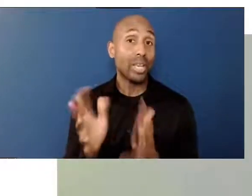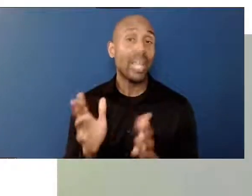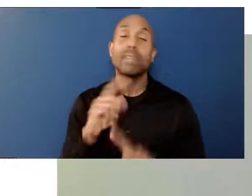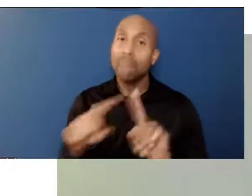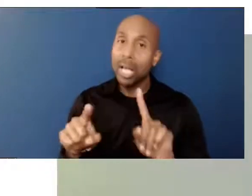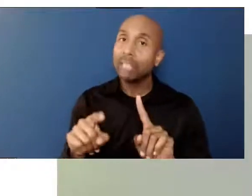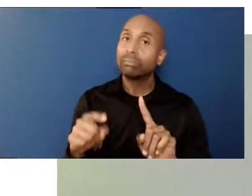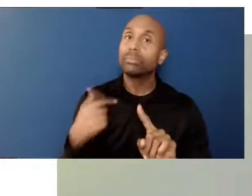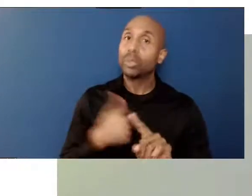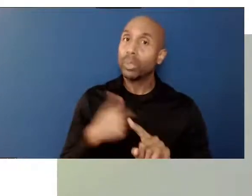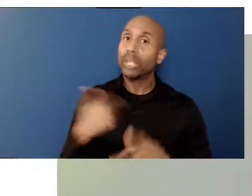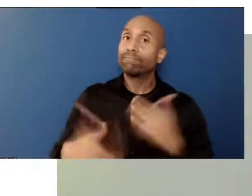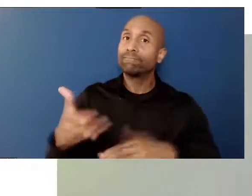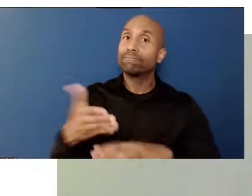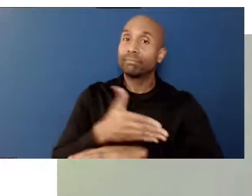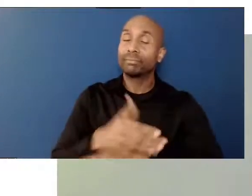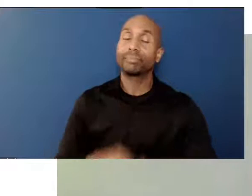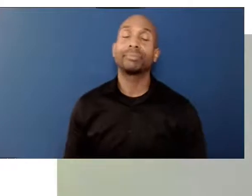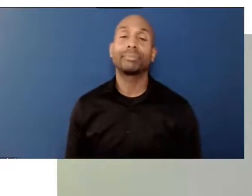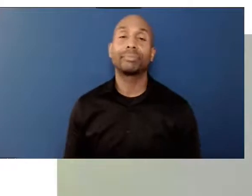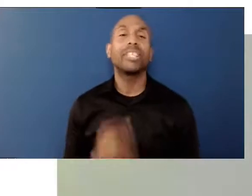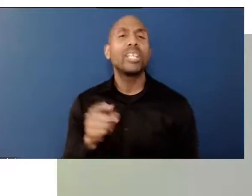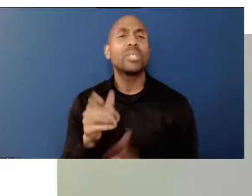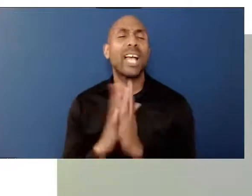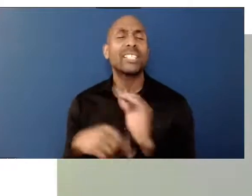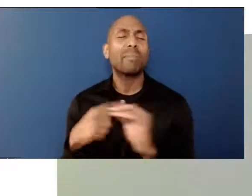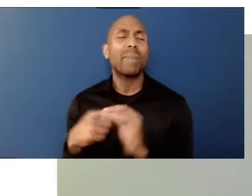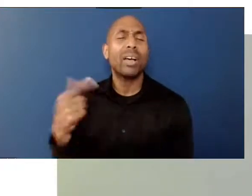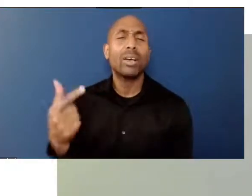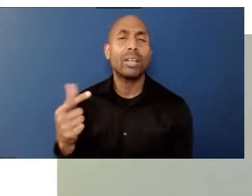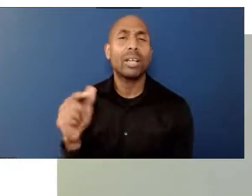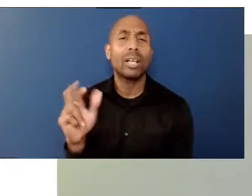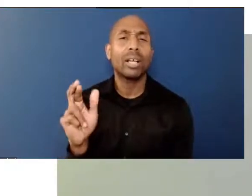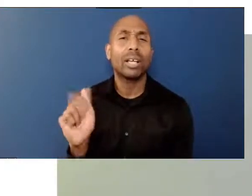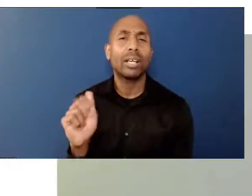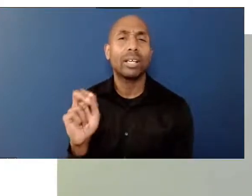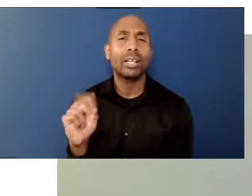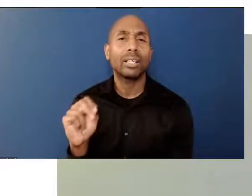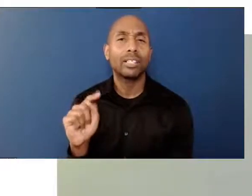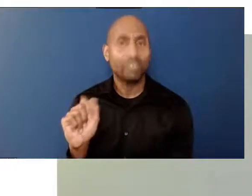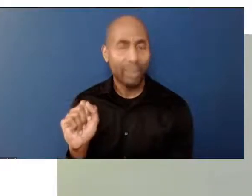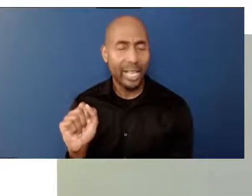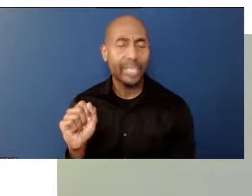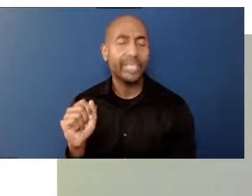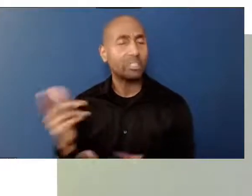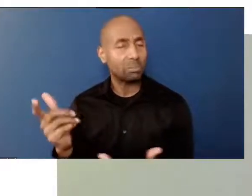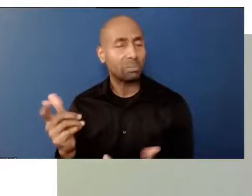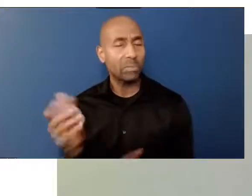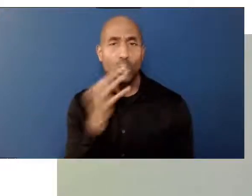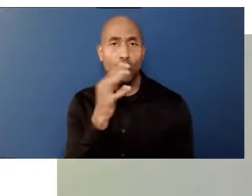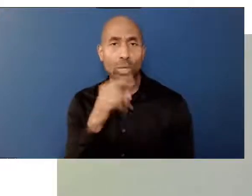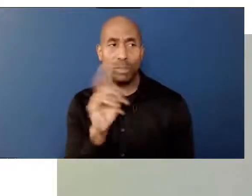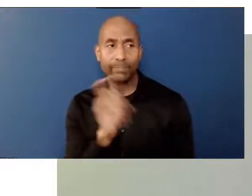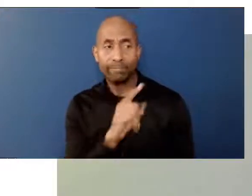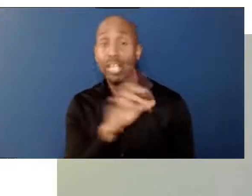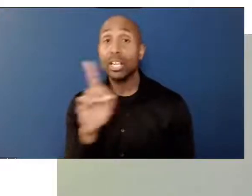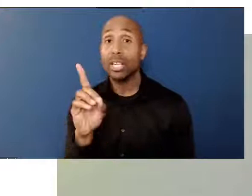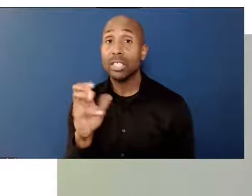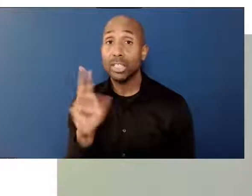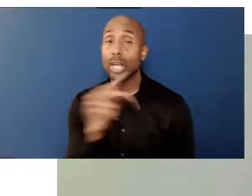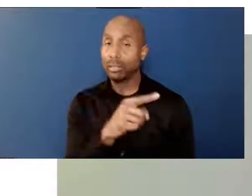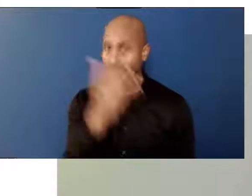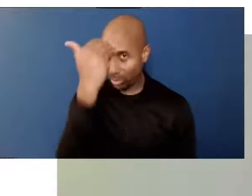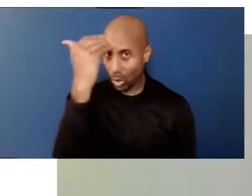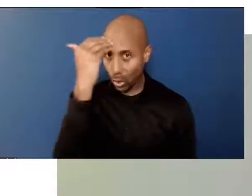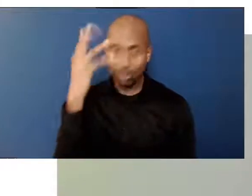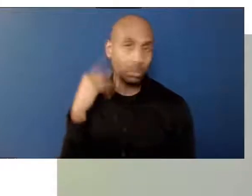about that in a few minutes, because she's really familiar with those grant programs that Communities, Culture, and